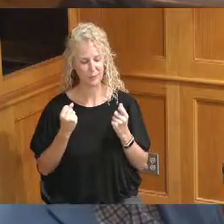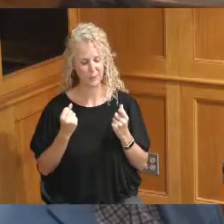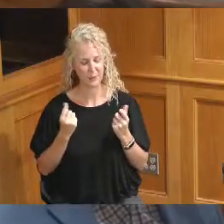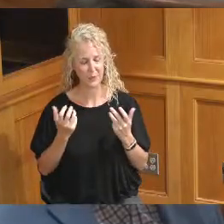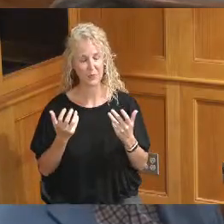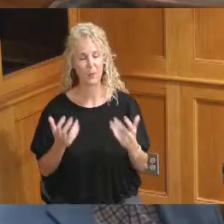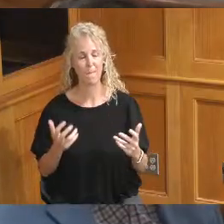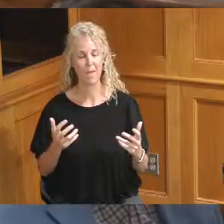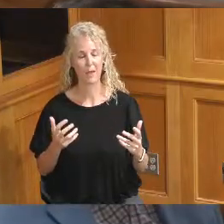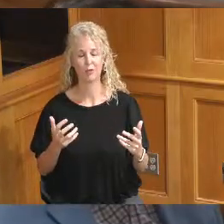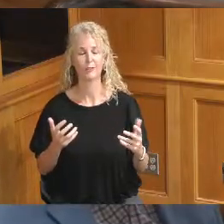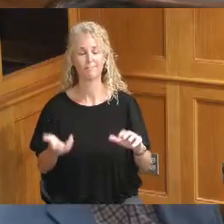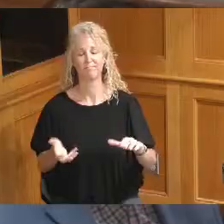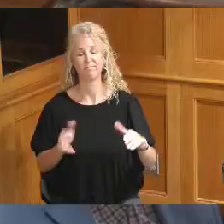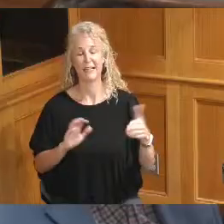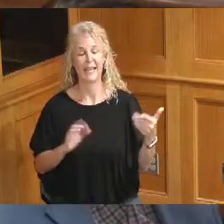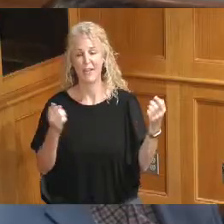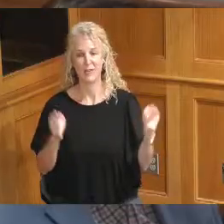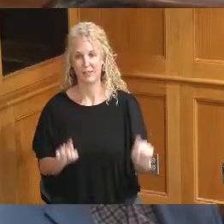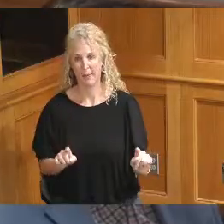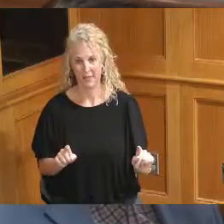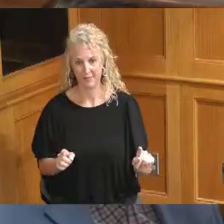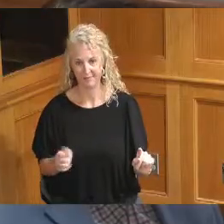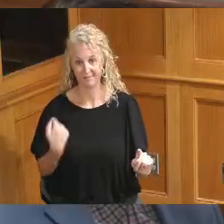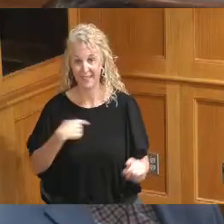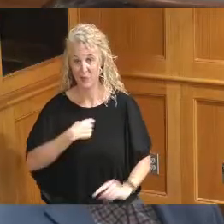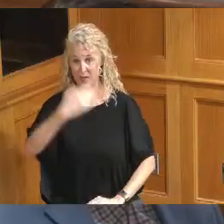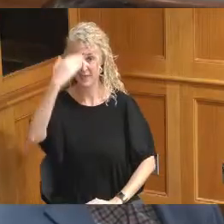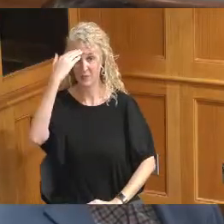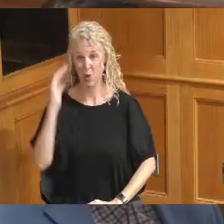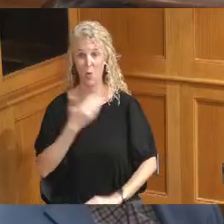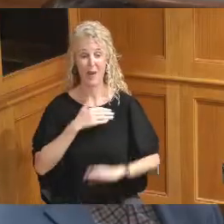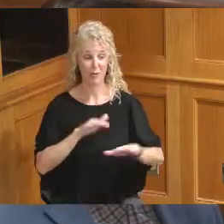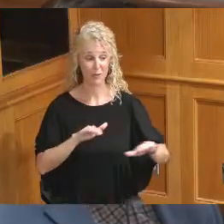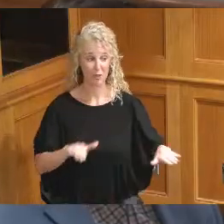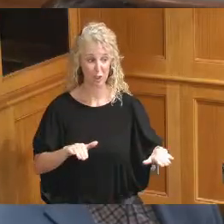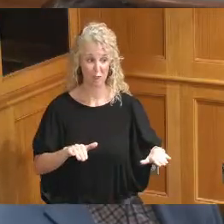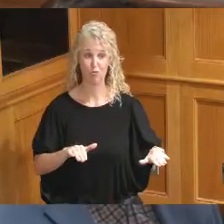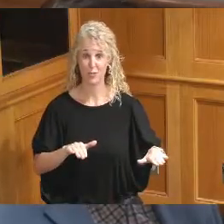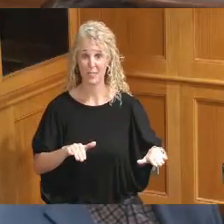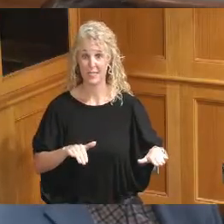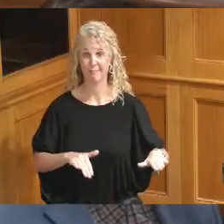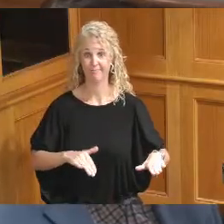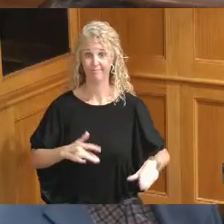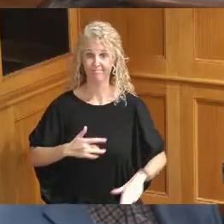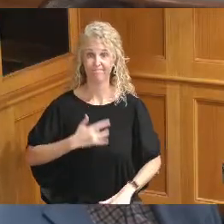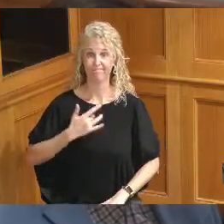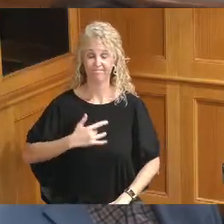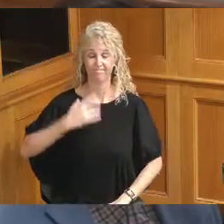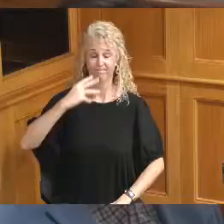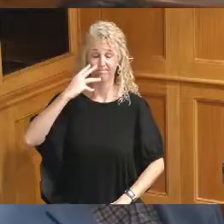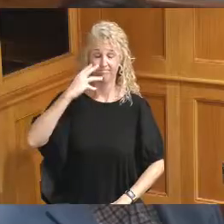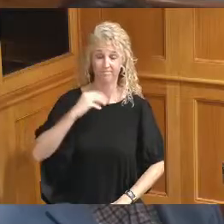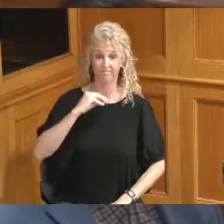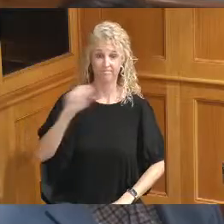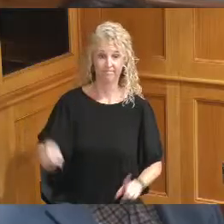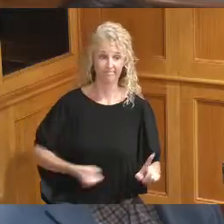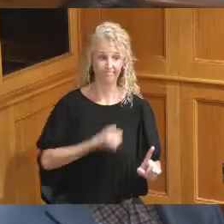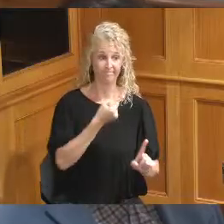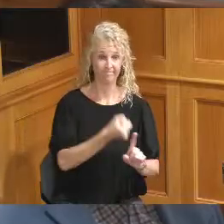our children also are impacted by what is going on in the city. And as a leader and as an advocate and an activist,